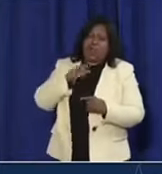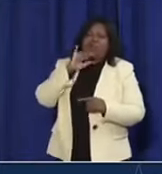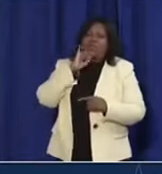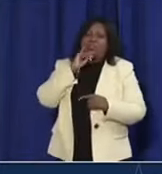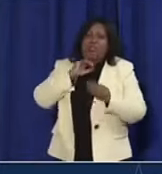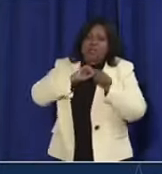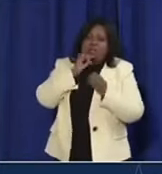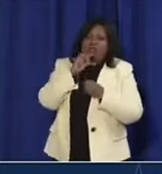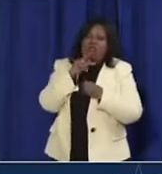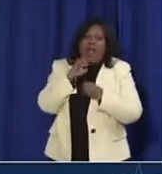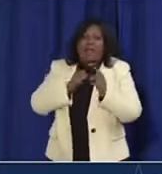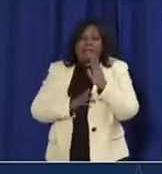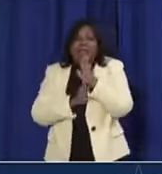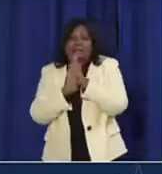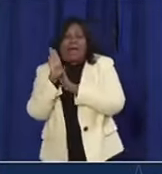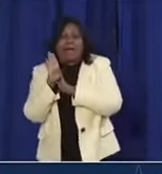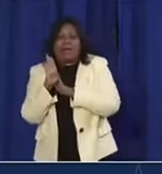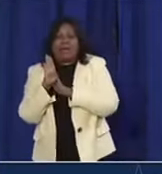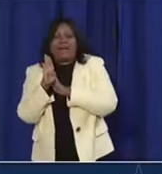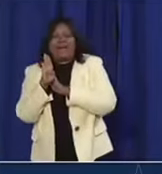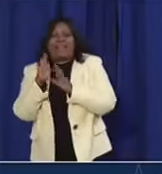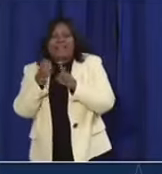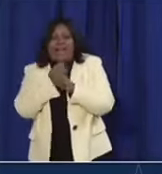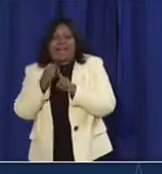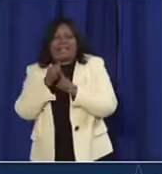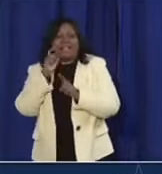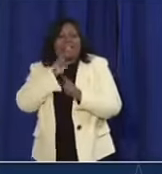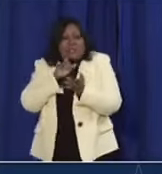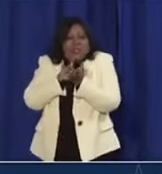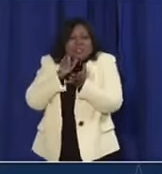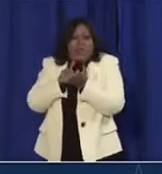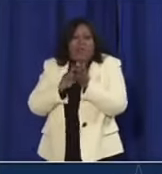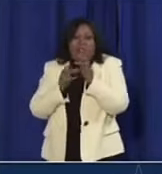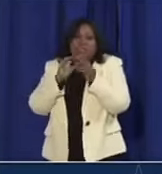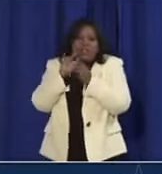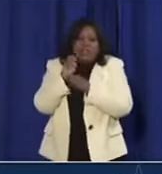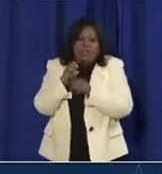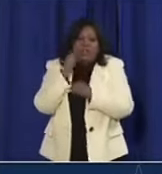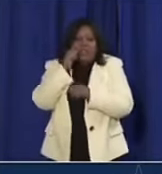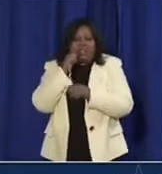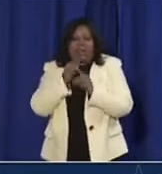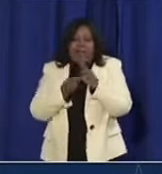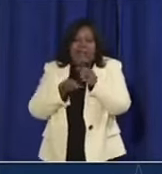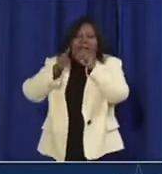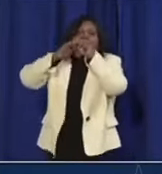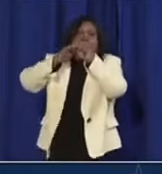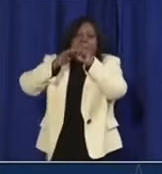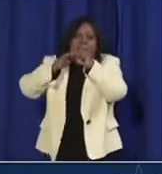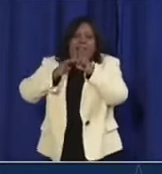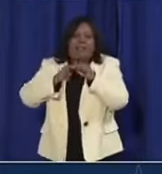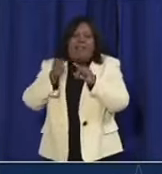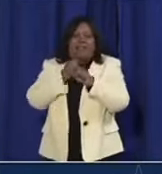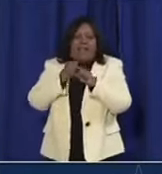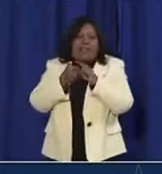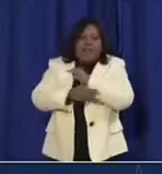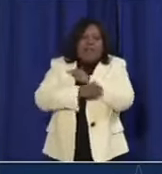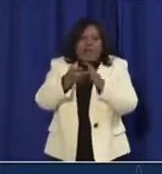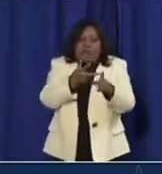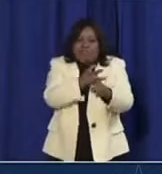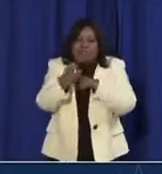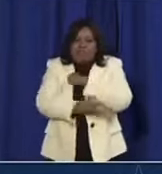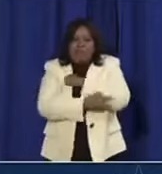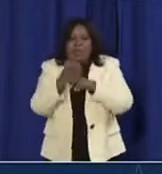up. Violent sexual assault, it's on the news every day, up. Violent carjackings every